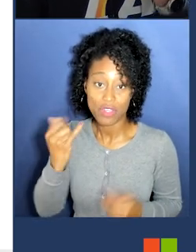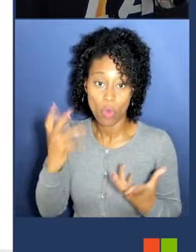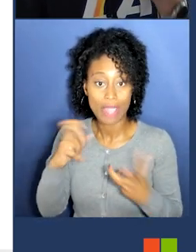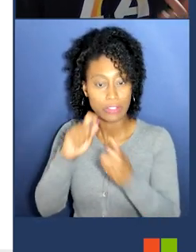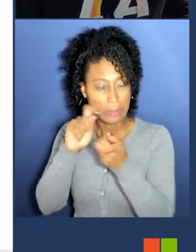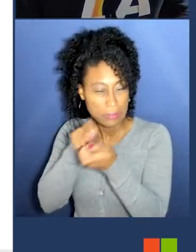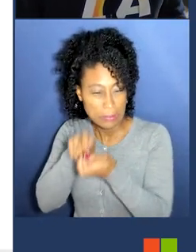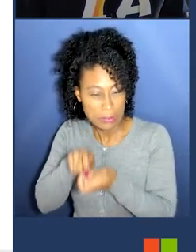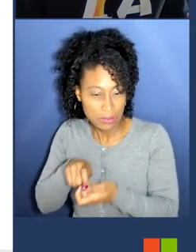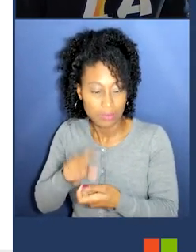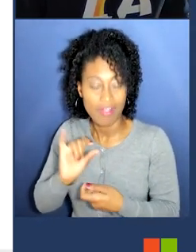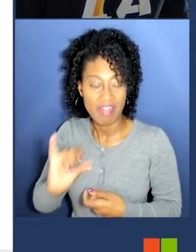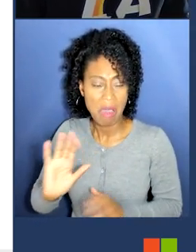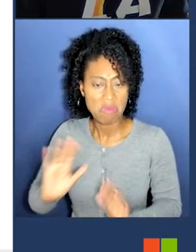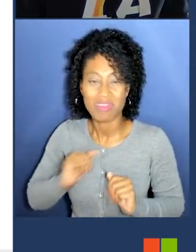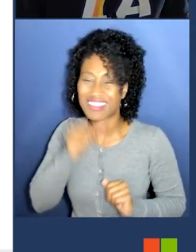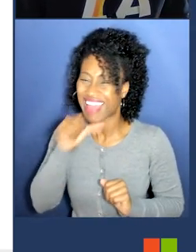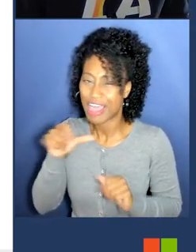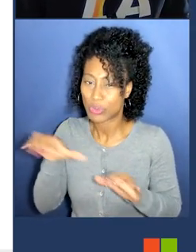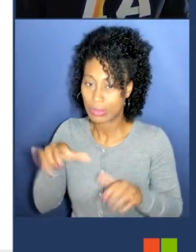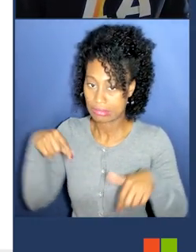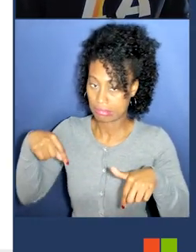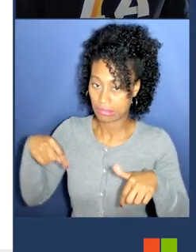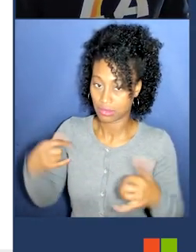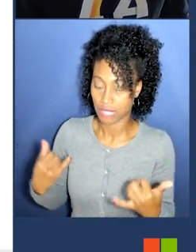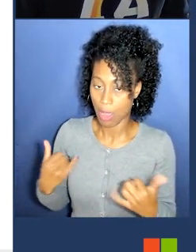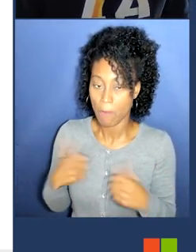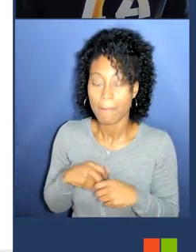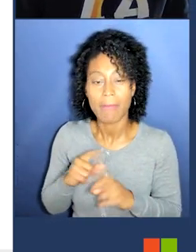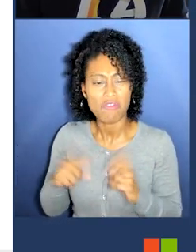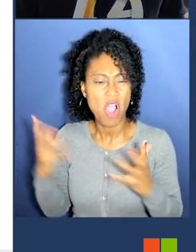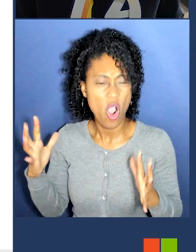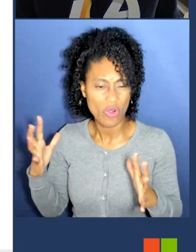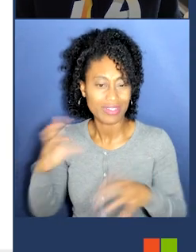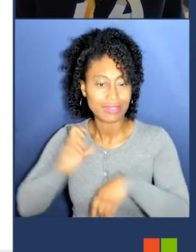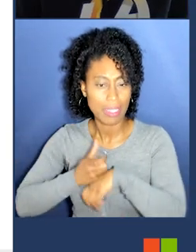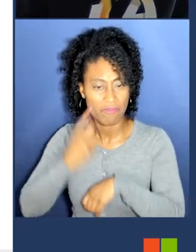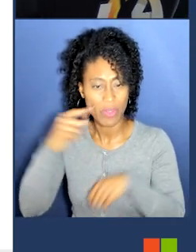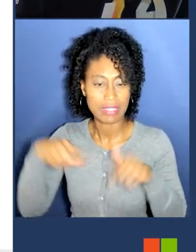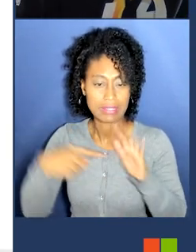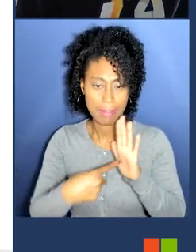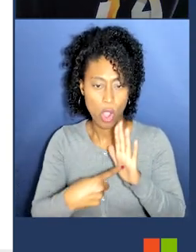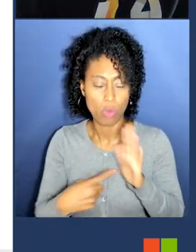this, which I'm not going to do because I already have this one.